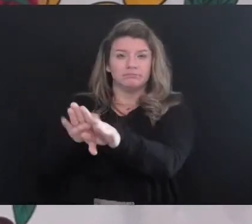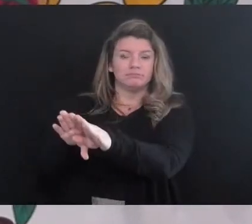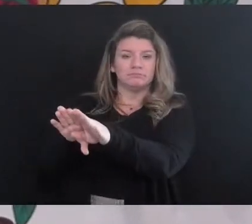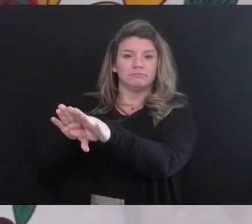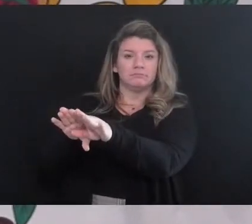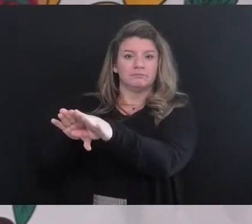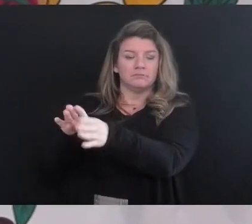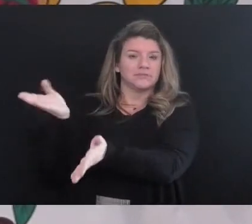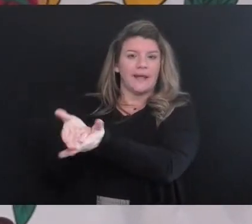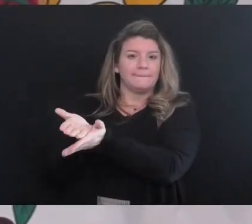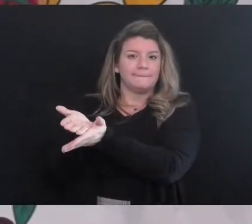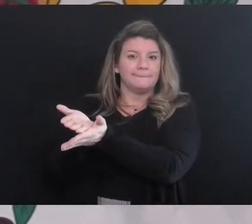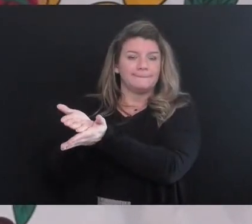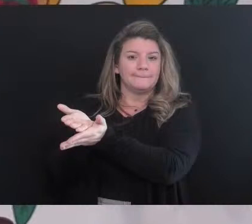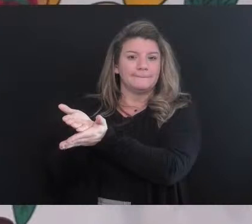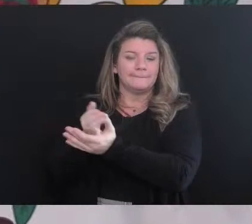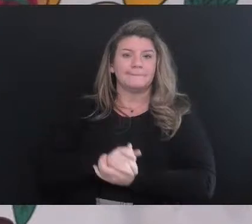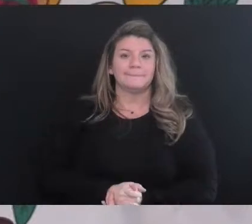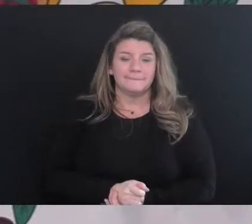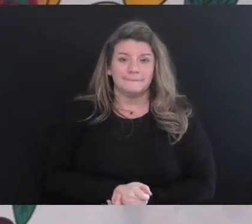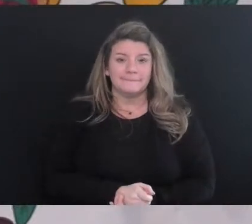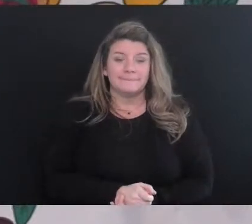stop, and everything. Well,